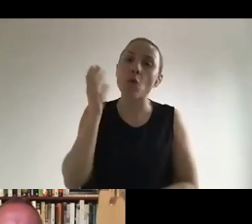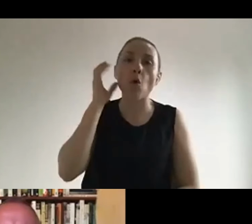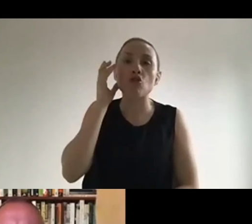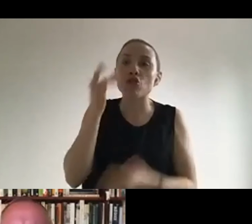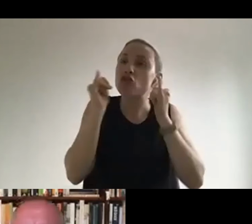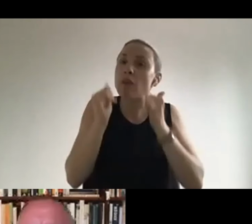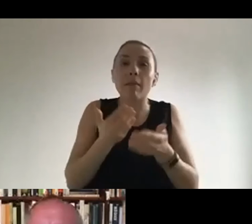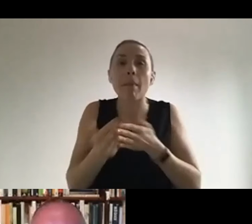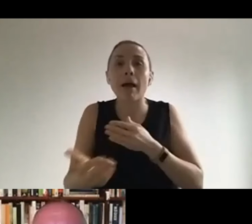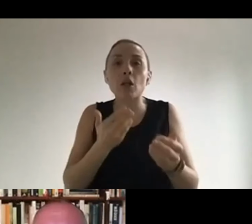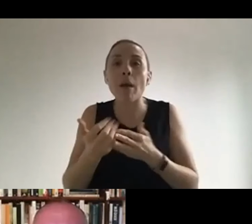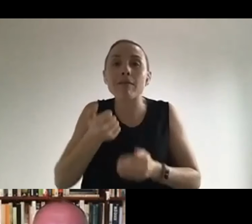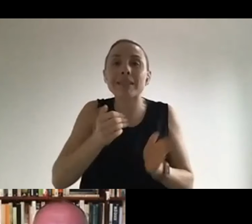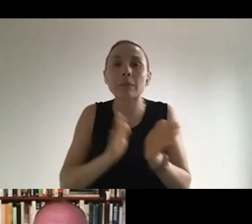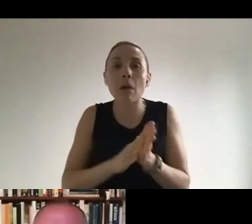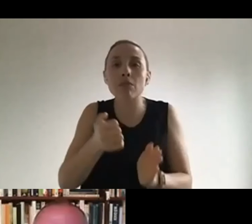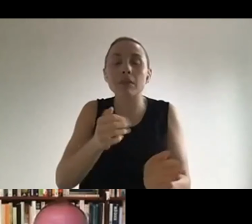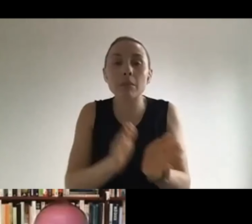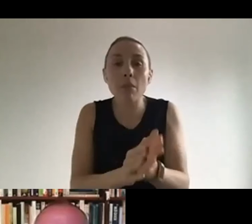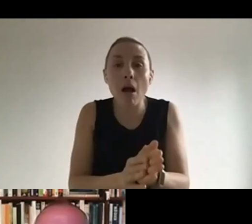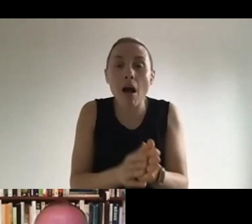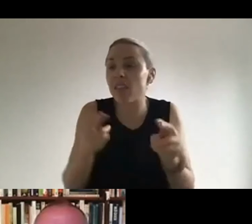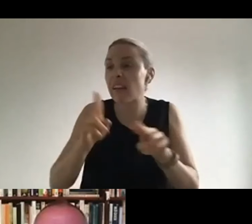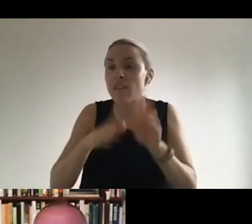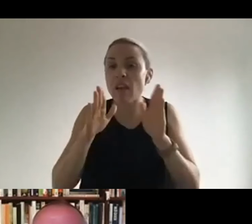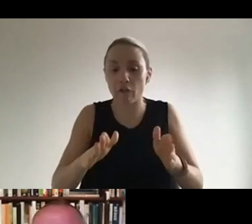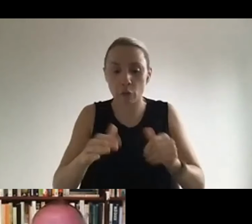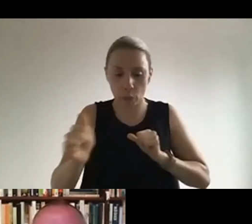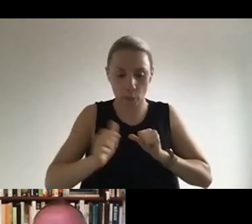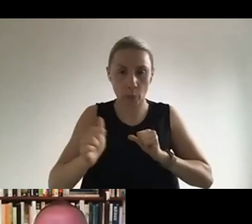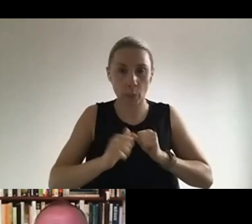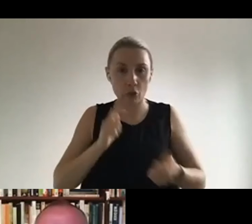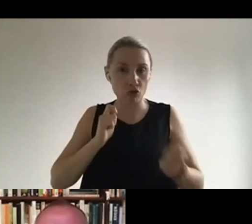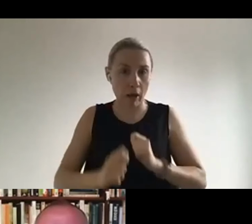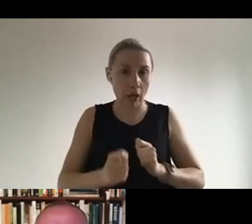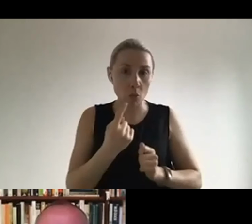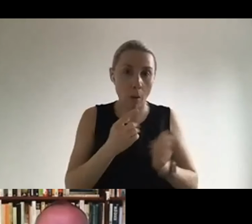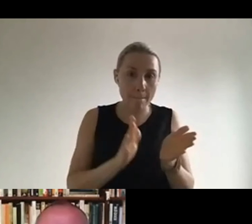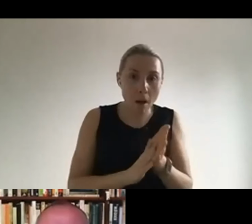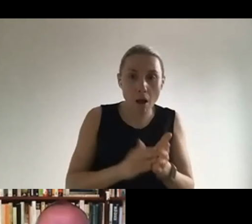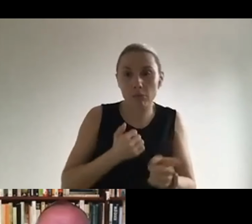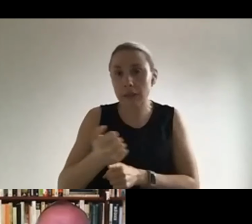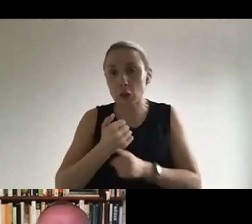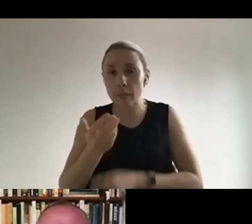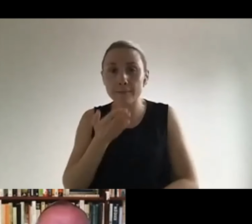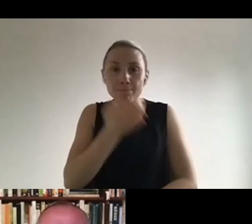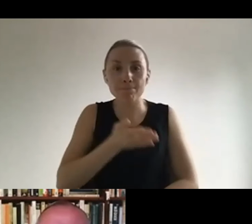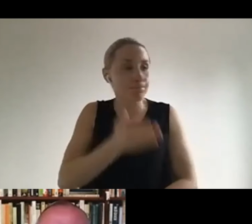And turning that into monthly or 6 weekly or something like that would not be a problem.